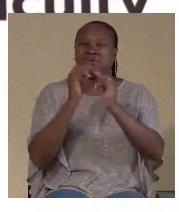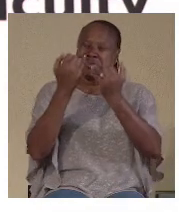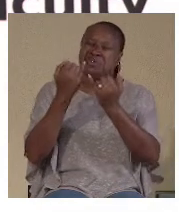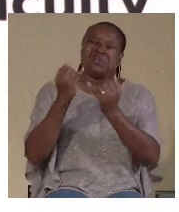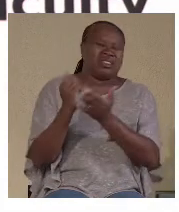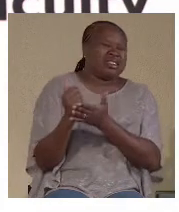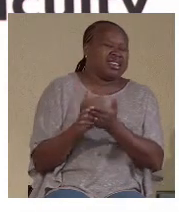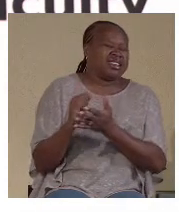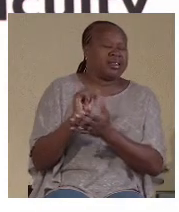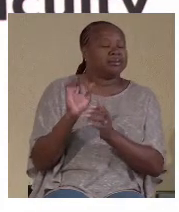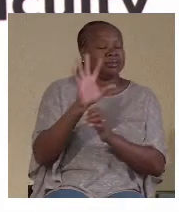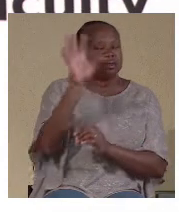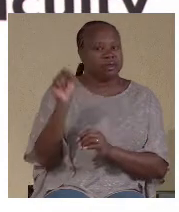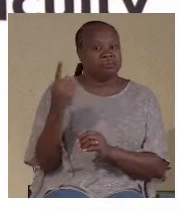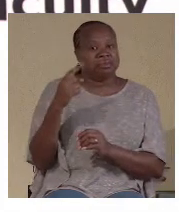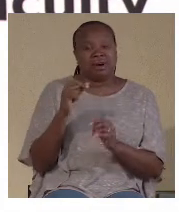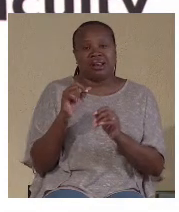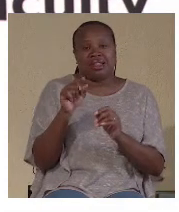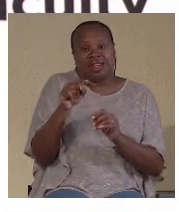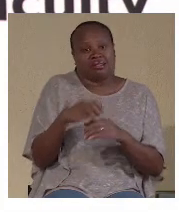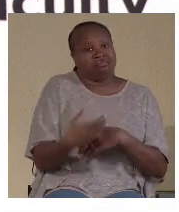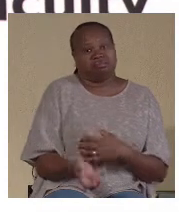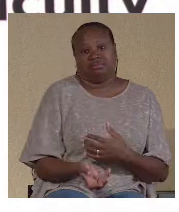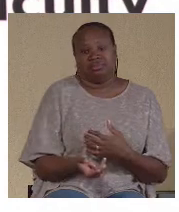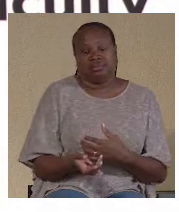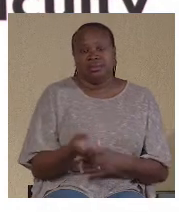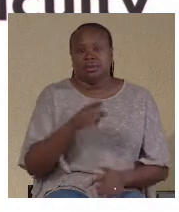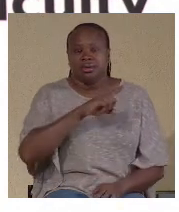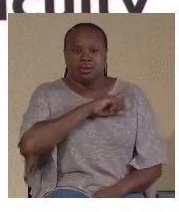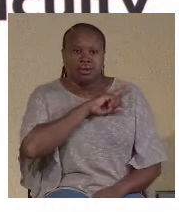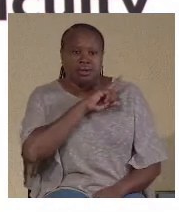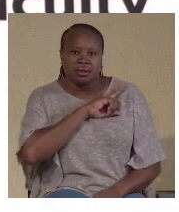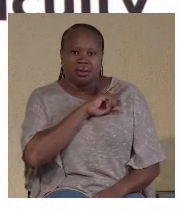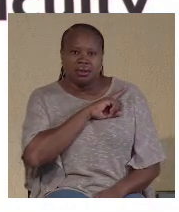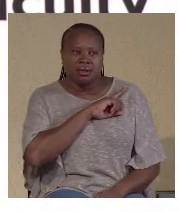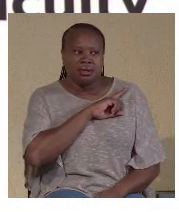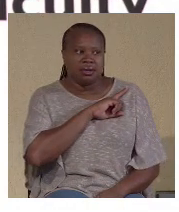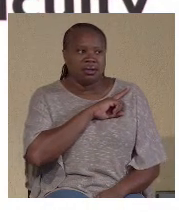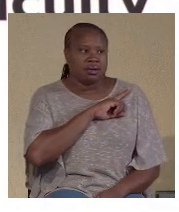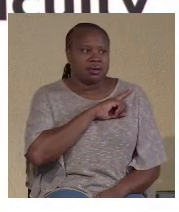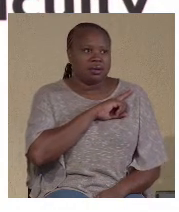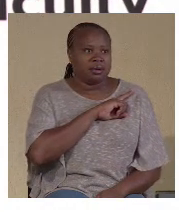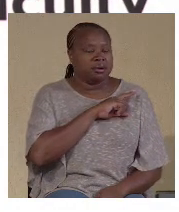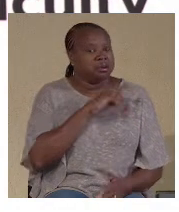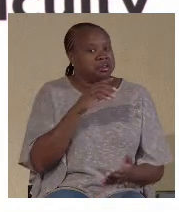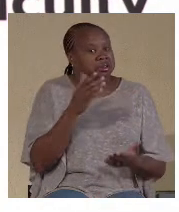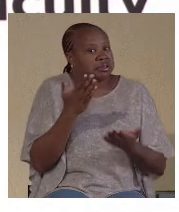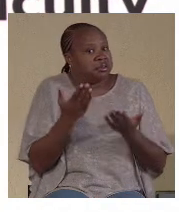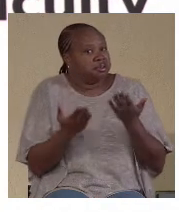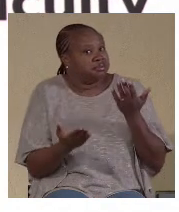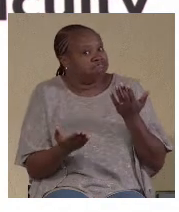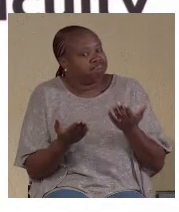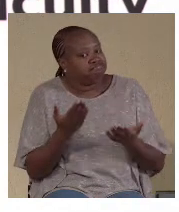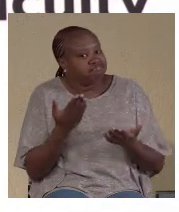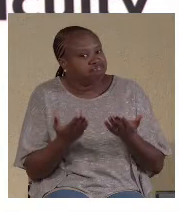But we lost that status. Why? It might be because